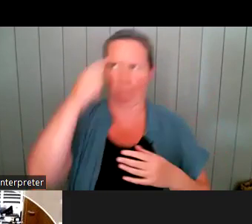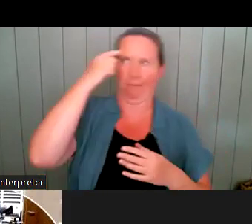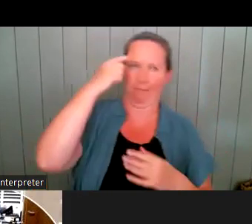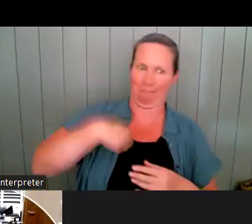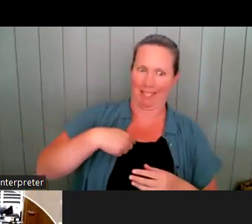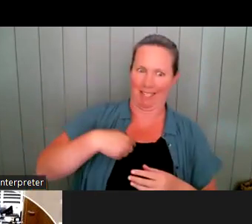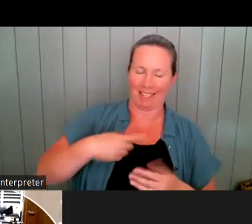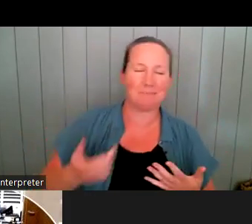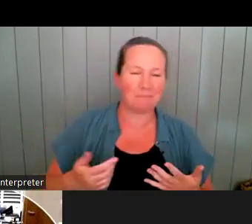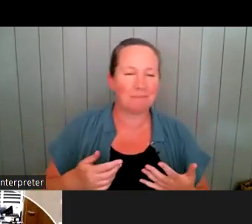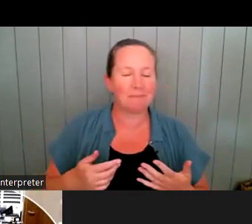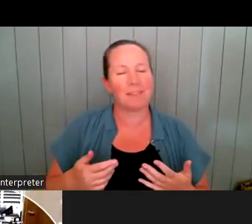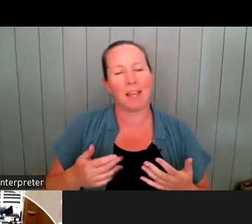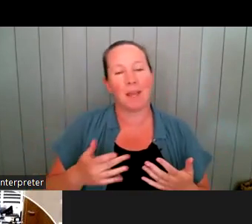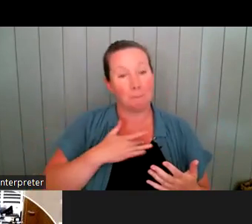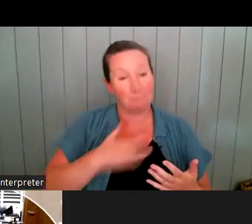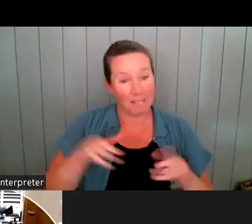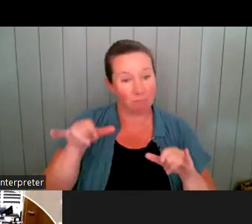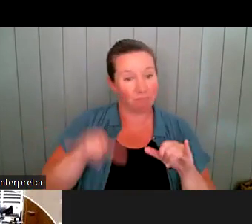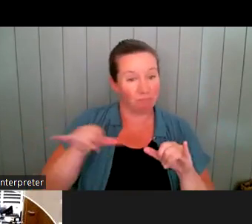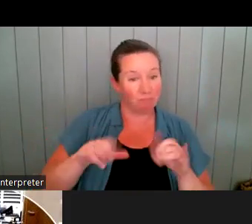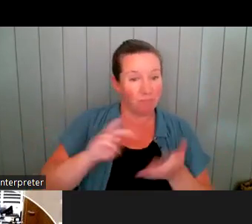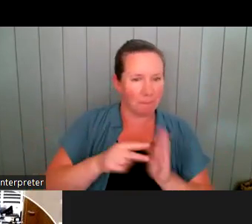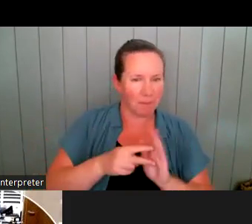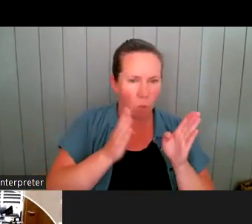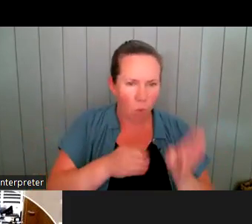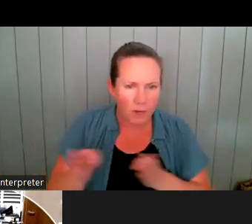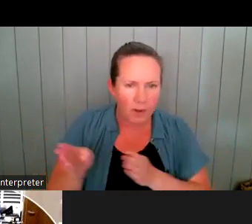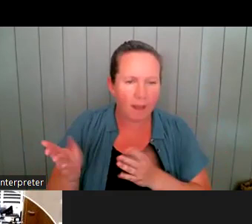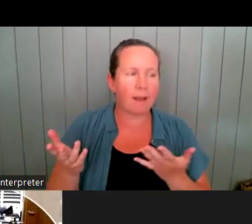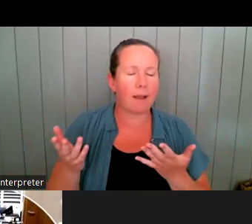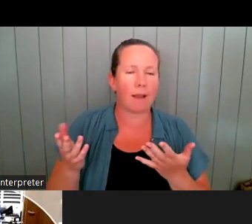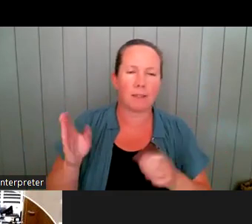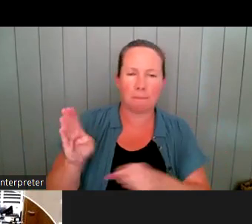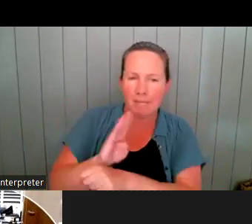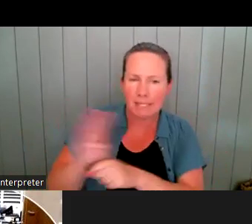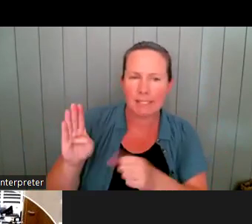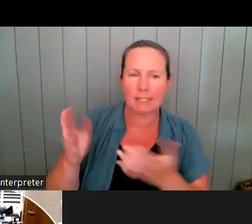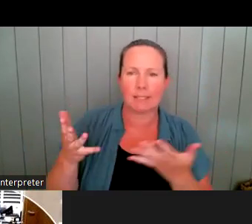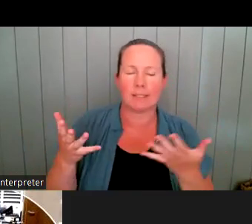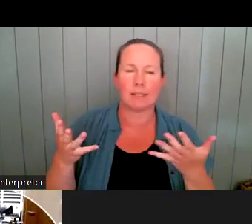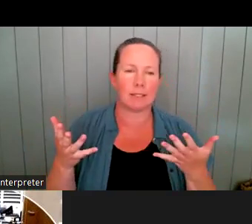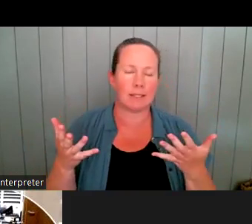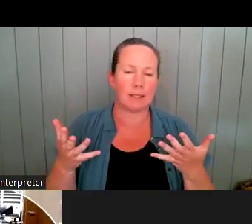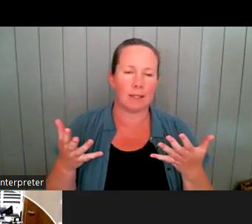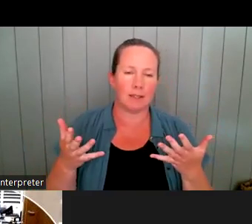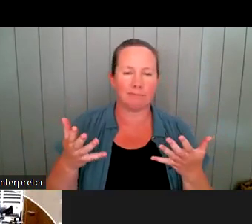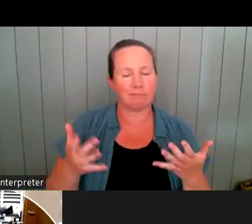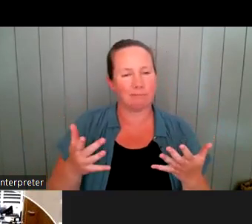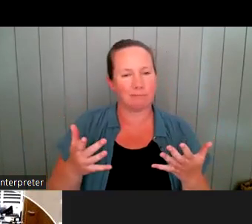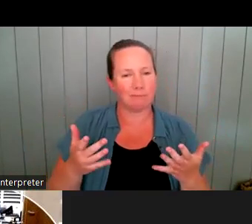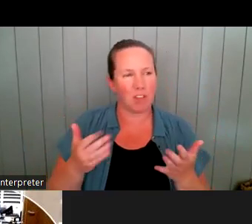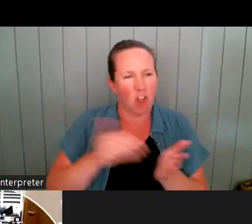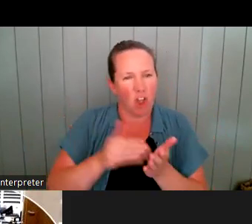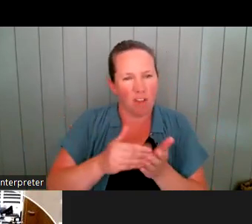or data, typically in a business setting. Conventional occupations are often associated with office